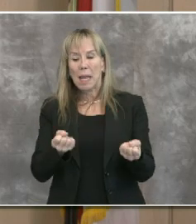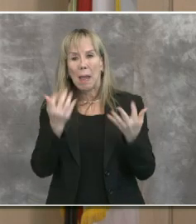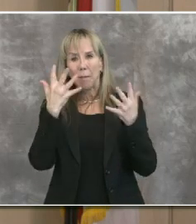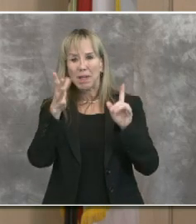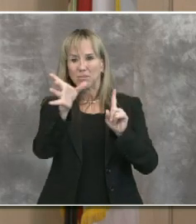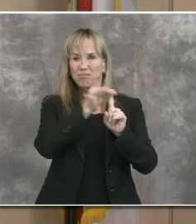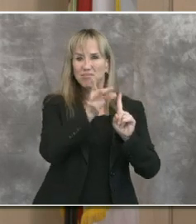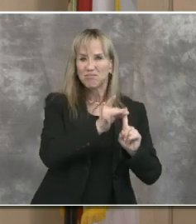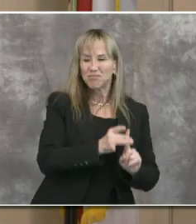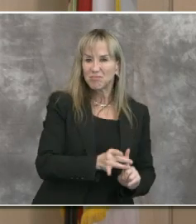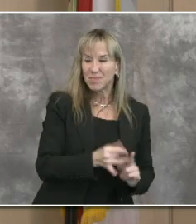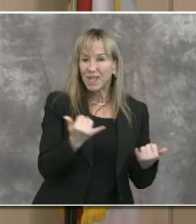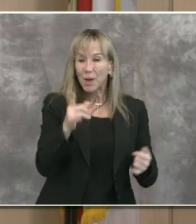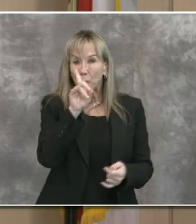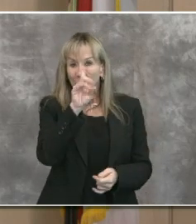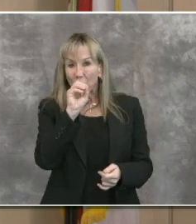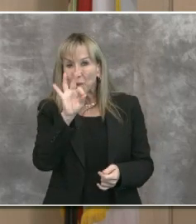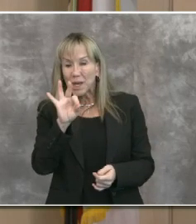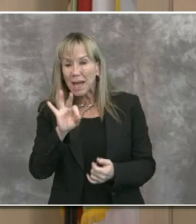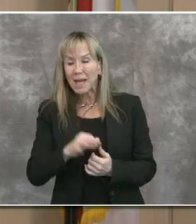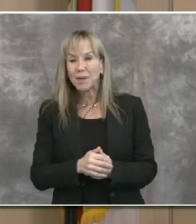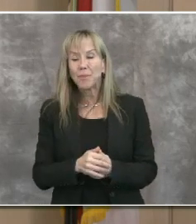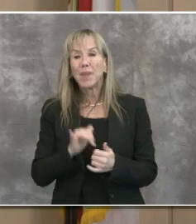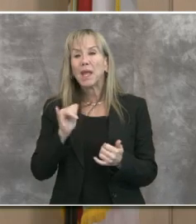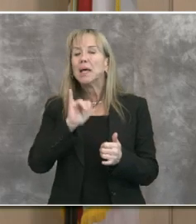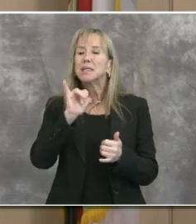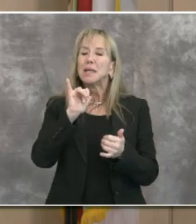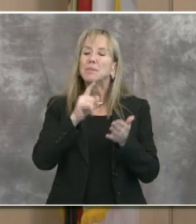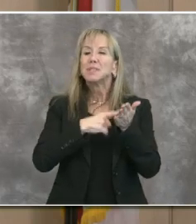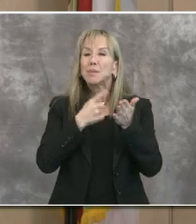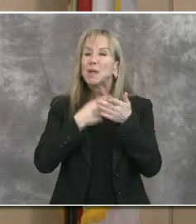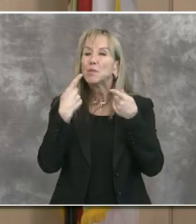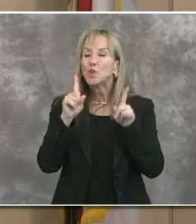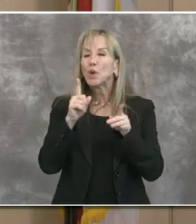at 109. And over the weekend, sometimes